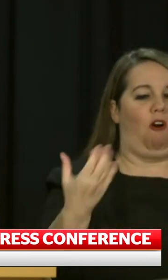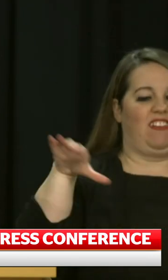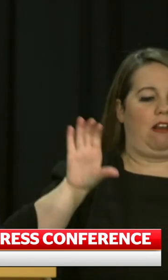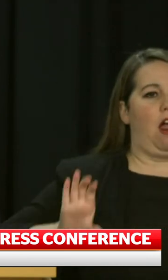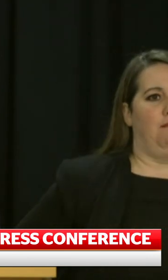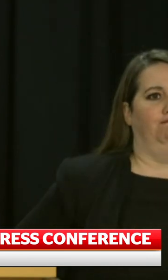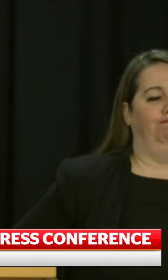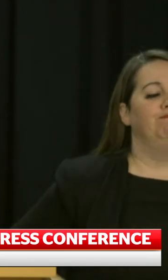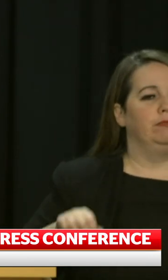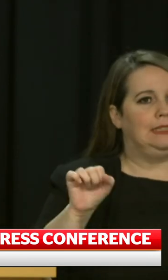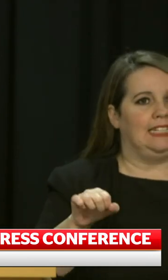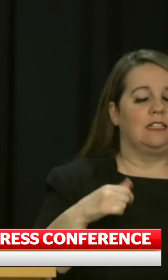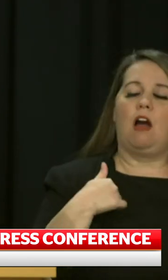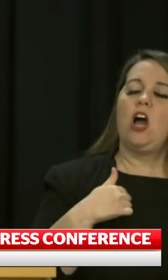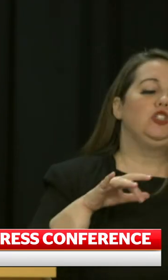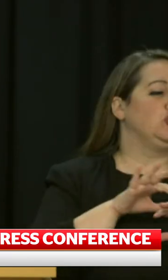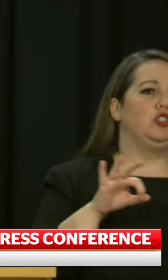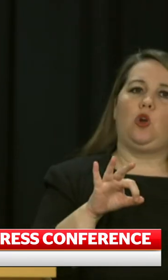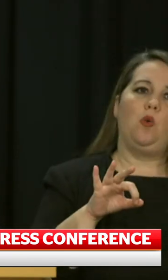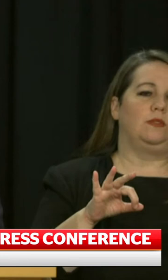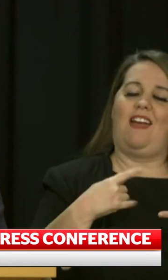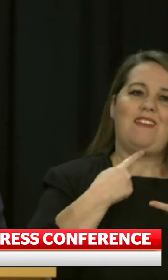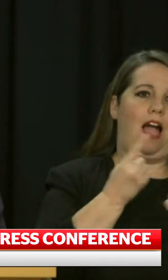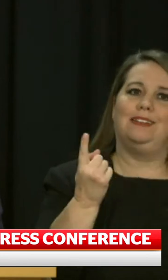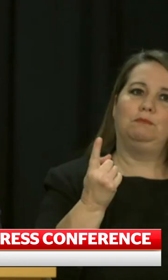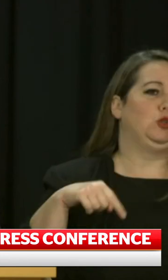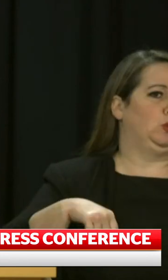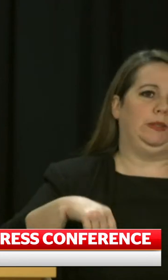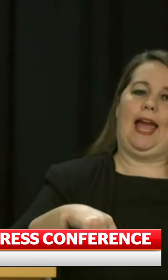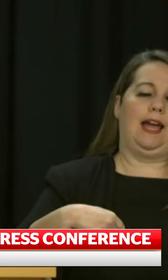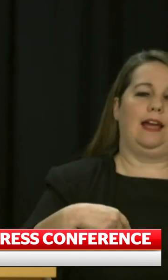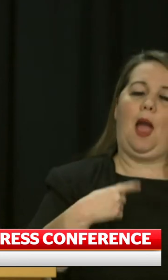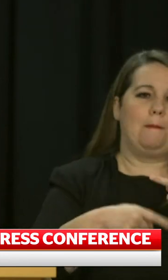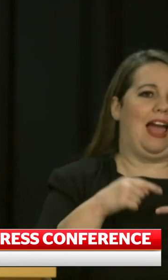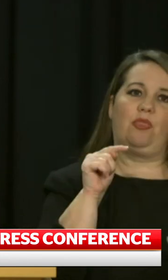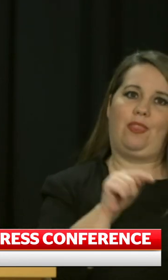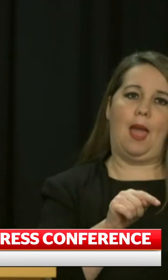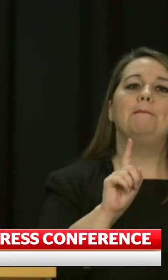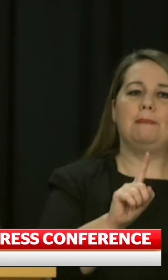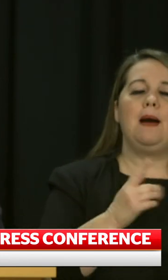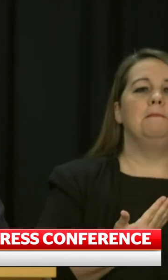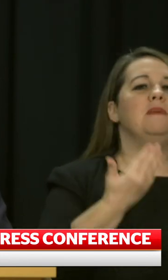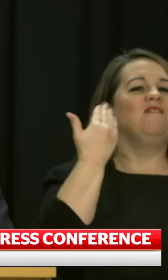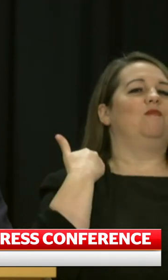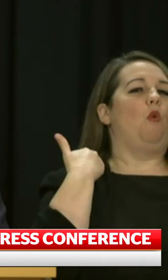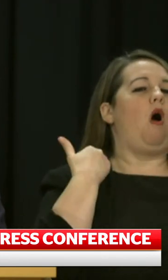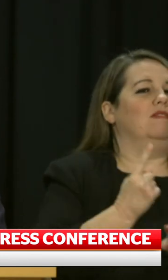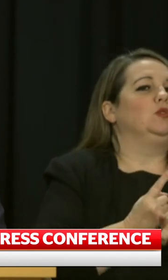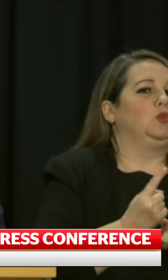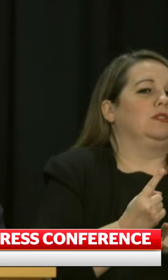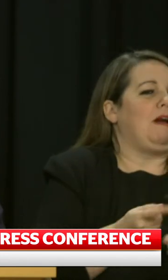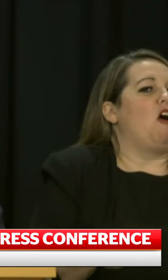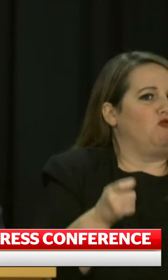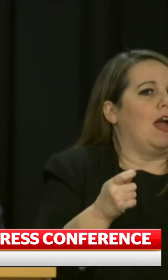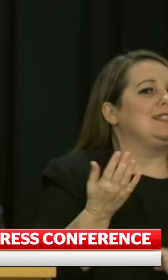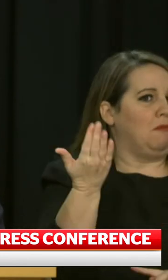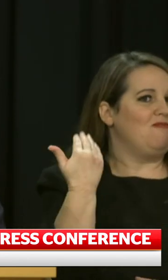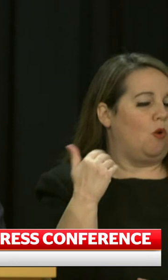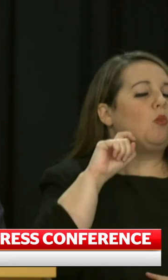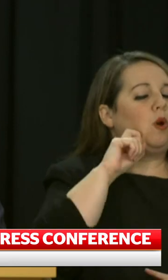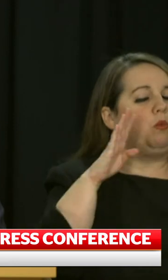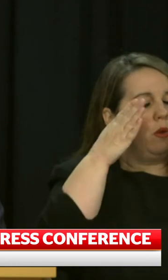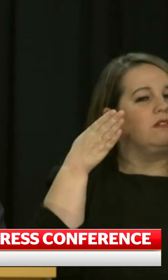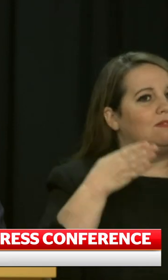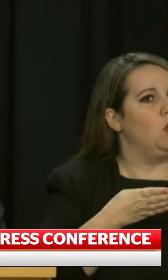announcement for you on that particular topic today, but it is something that we have foreshadowed previously that we would look at. Can we expect an inquiry